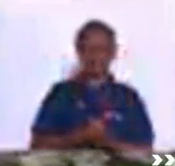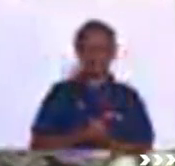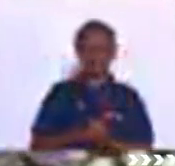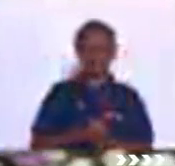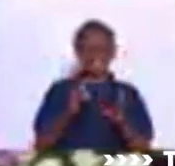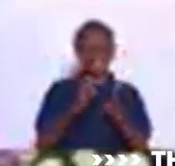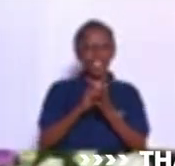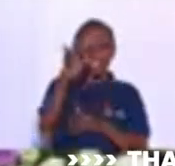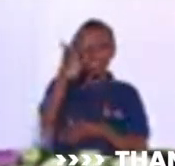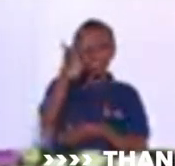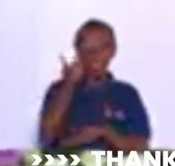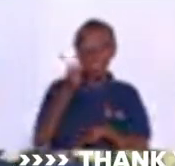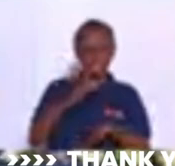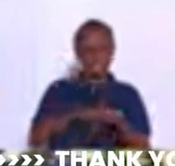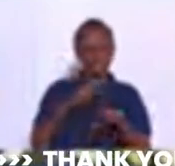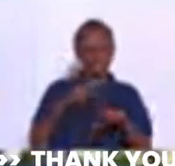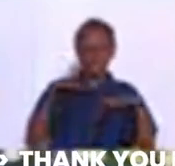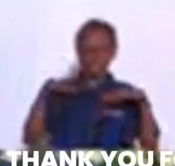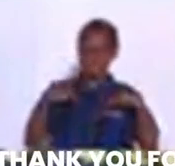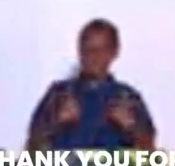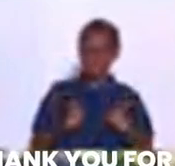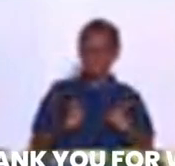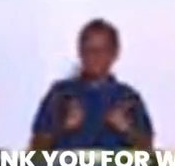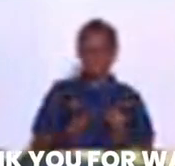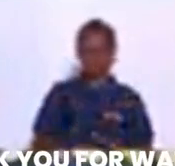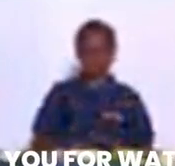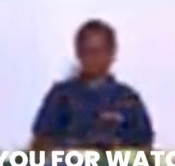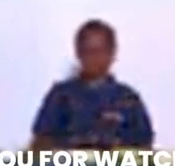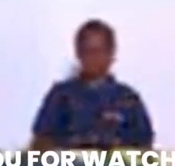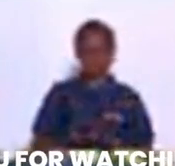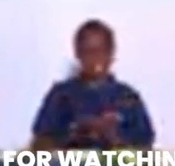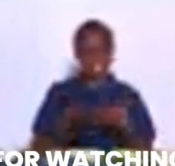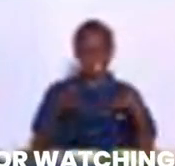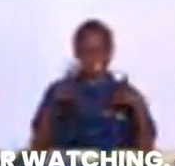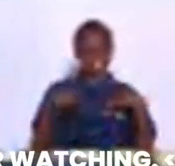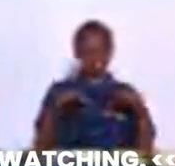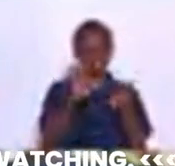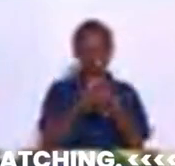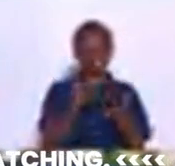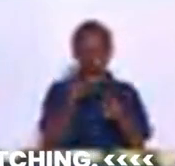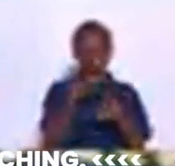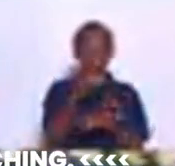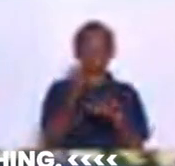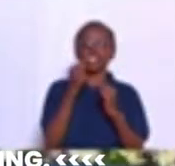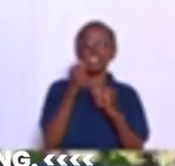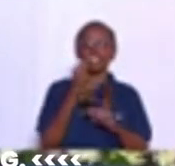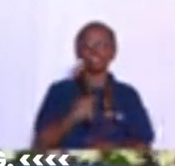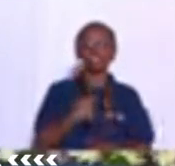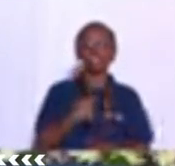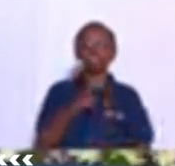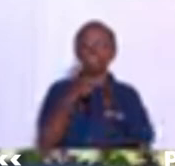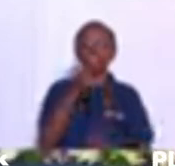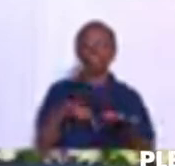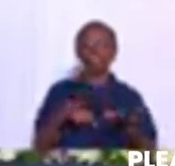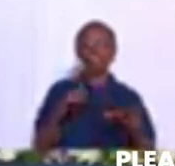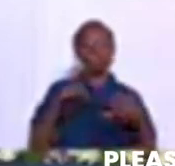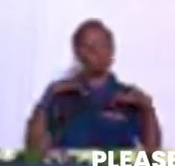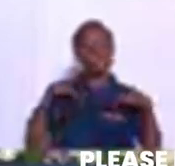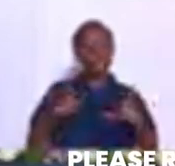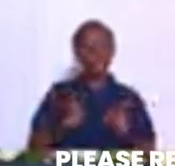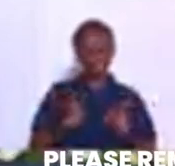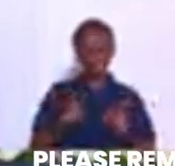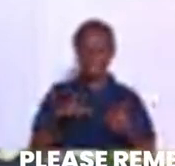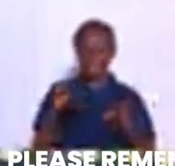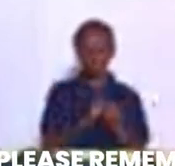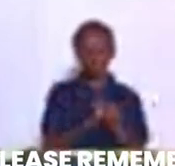That's why with me, when I'm tired, instead of accepting everything you are telling me, I just tell you, I'm tired, I